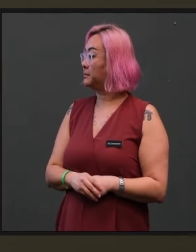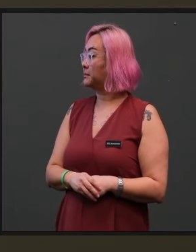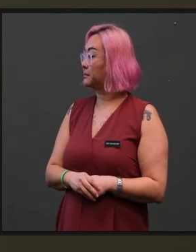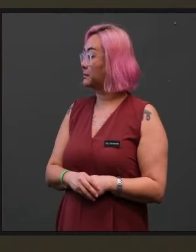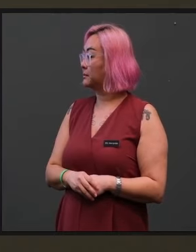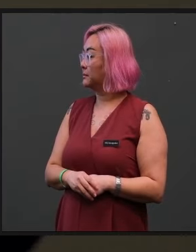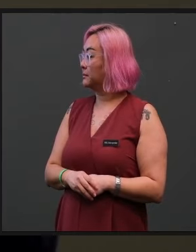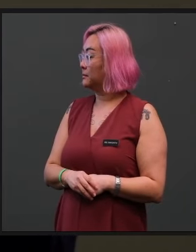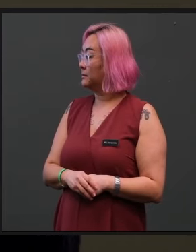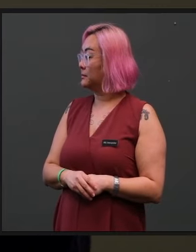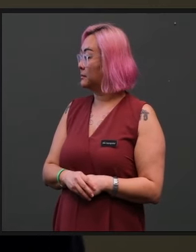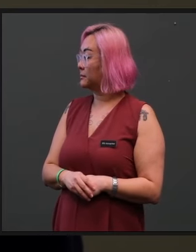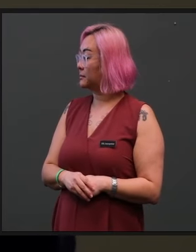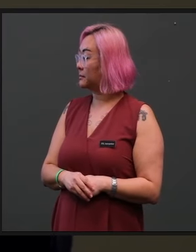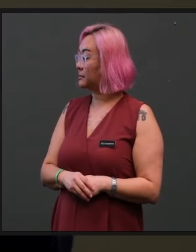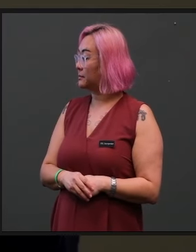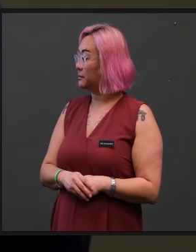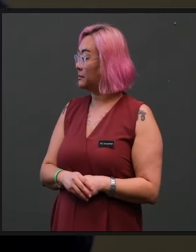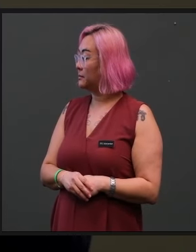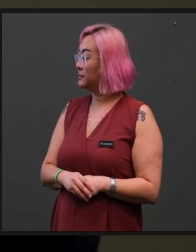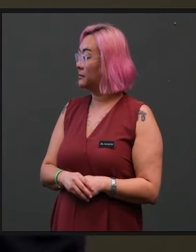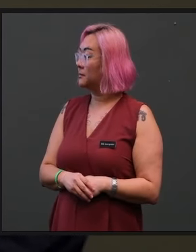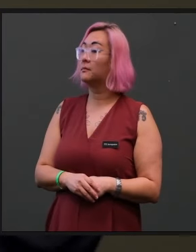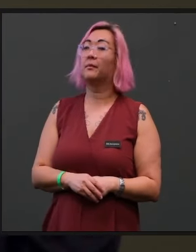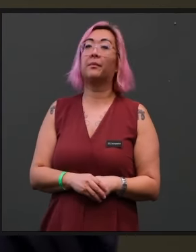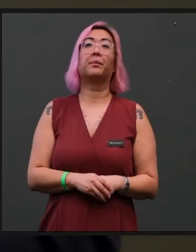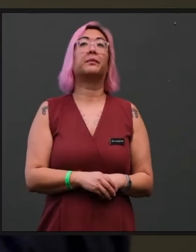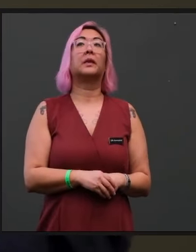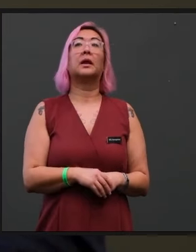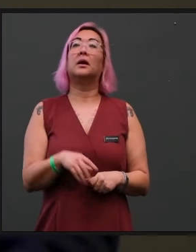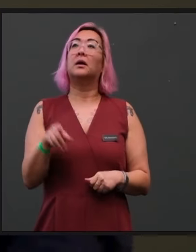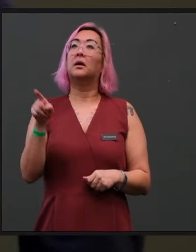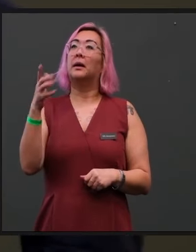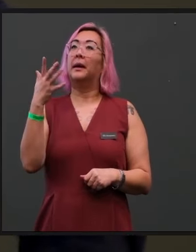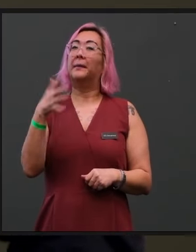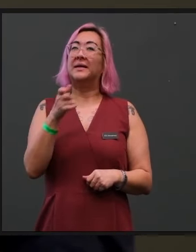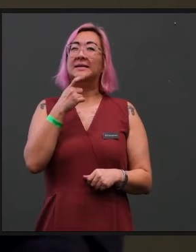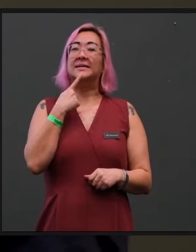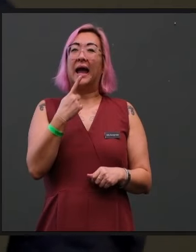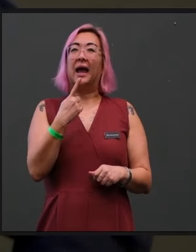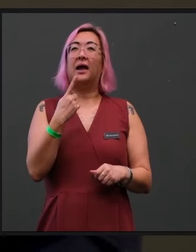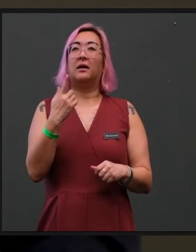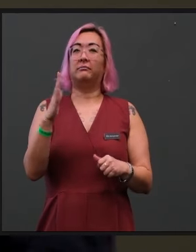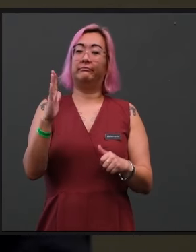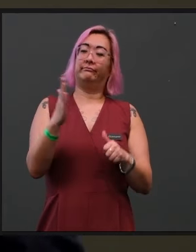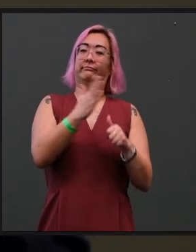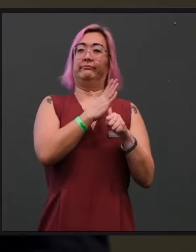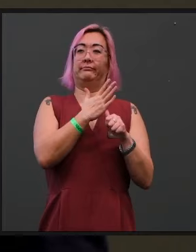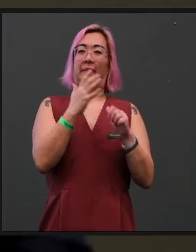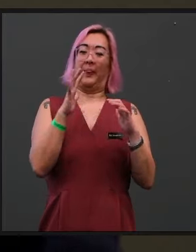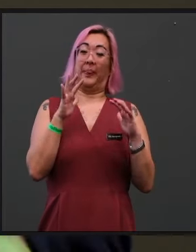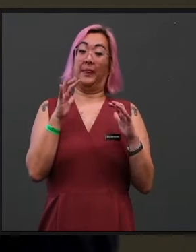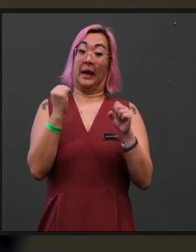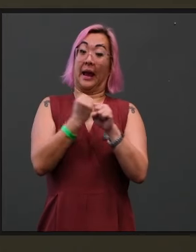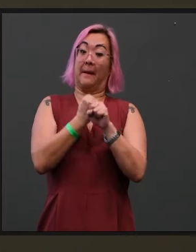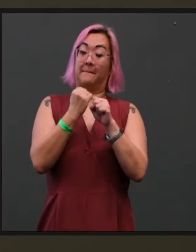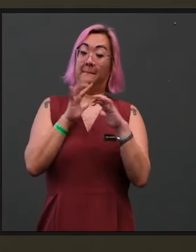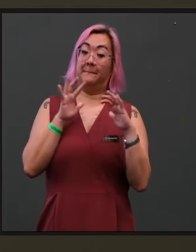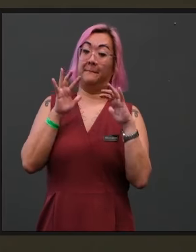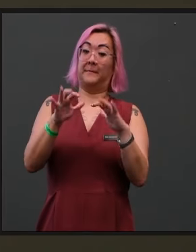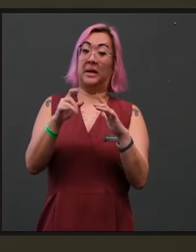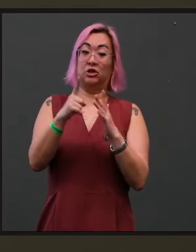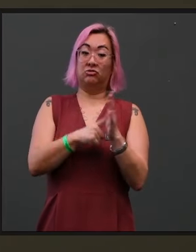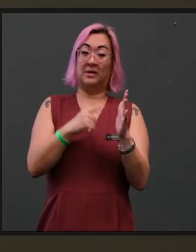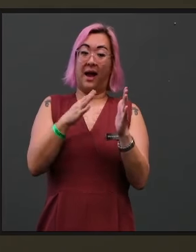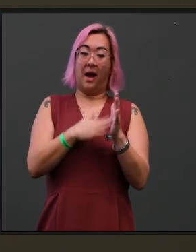because you said the game jam, right, was just kind of seeing, whether or not like you could make, whether or not you or